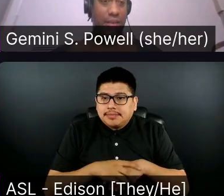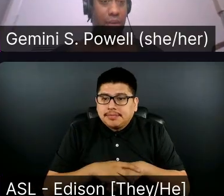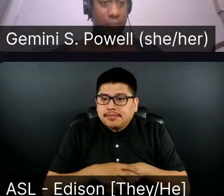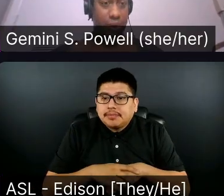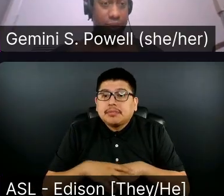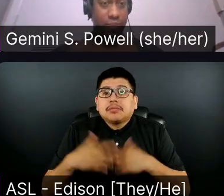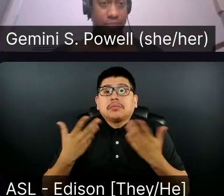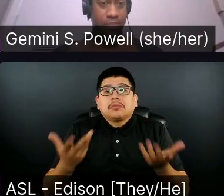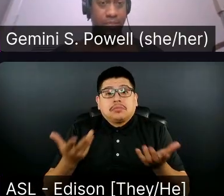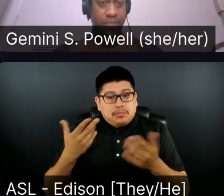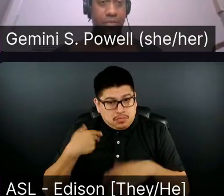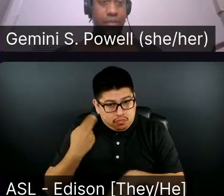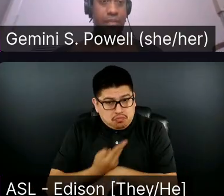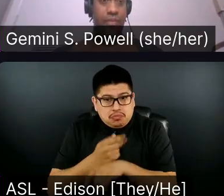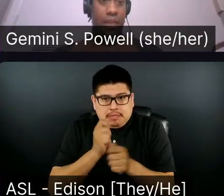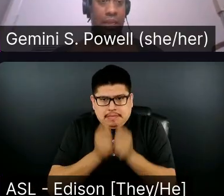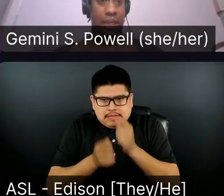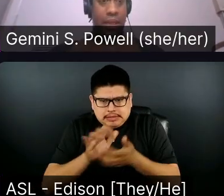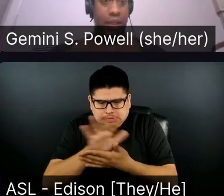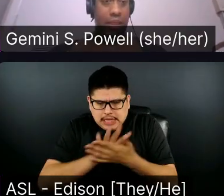their design properties.